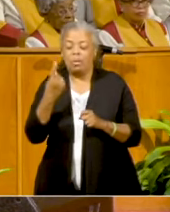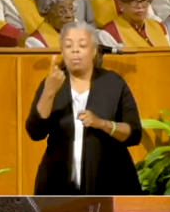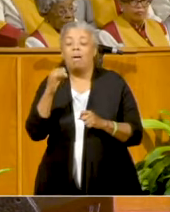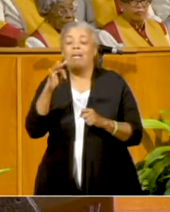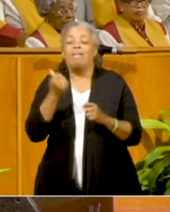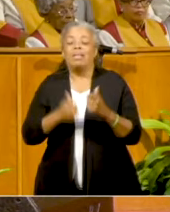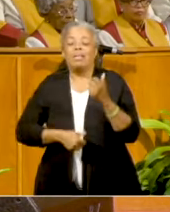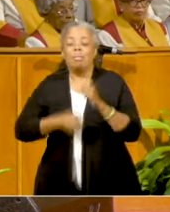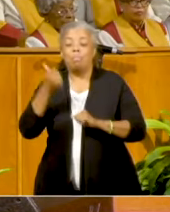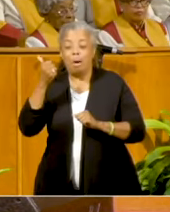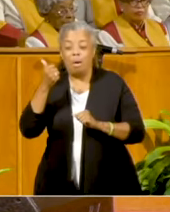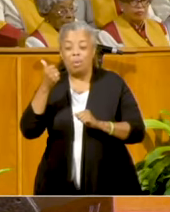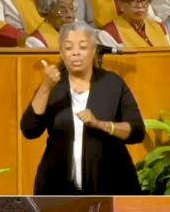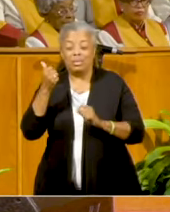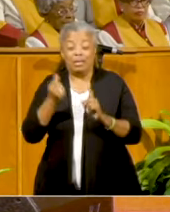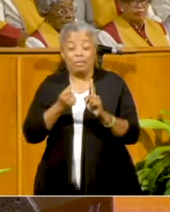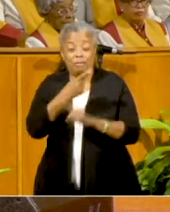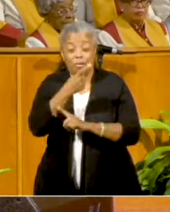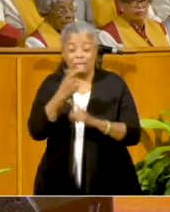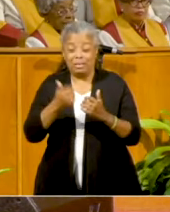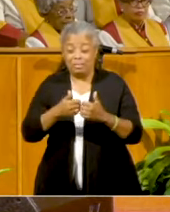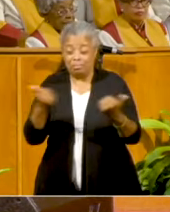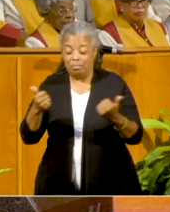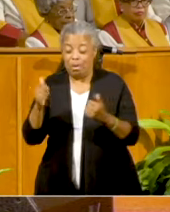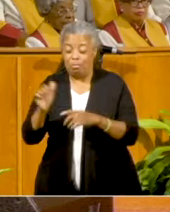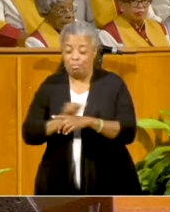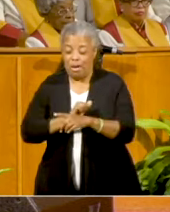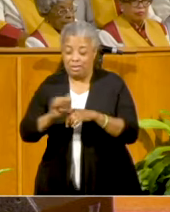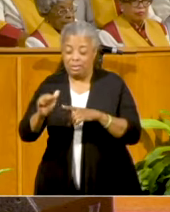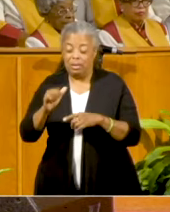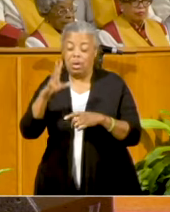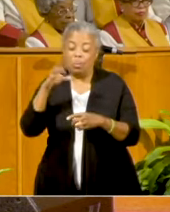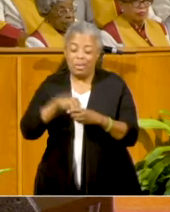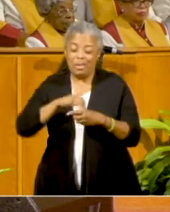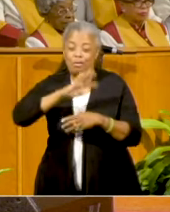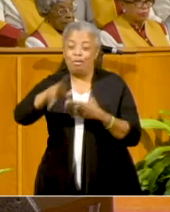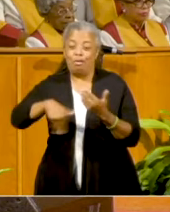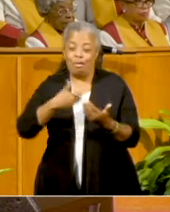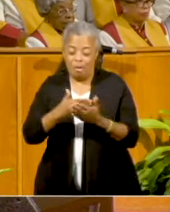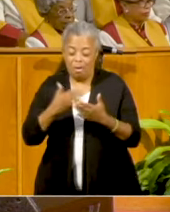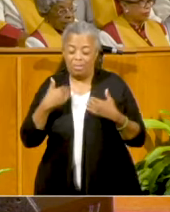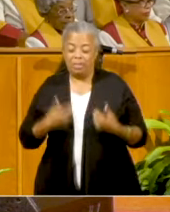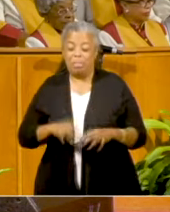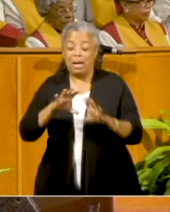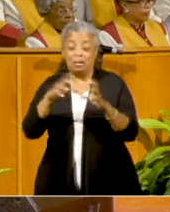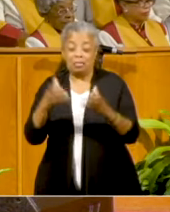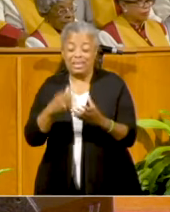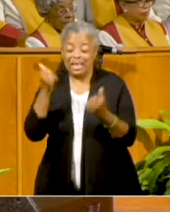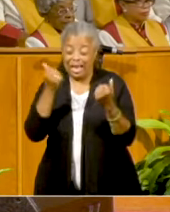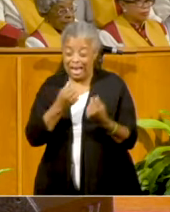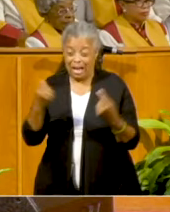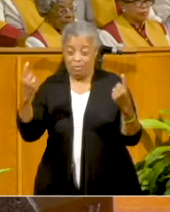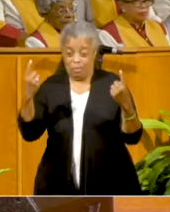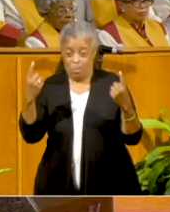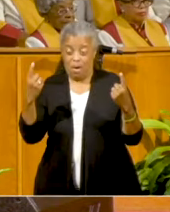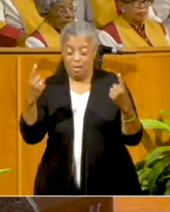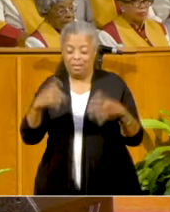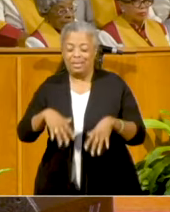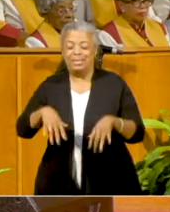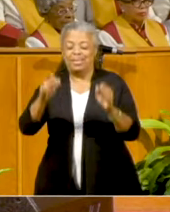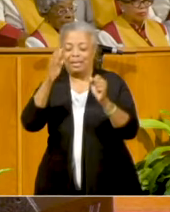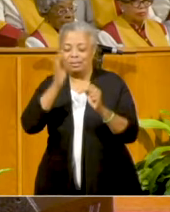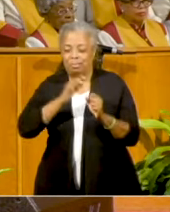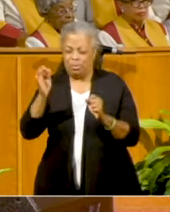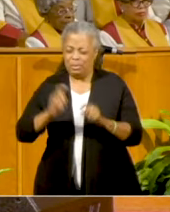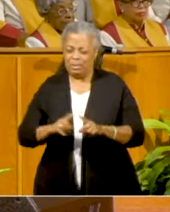most divergent and divisive practices within all the body of Christ. Everybody takes